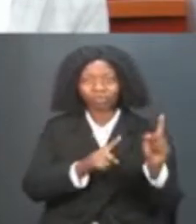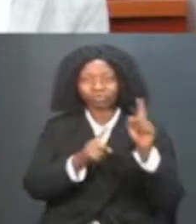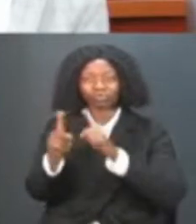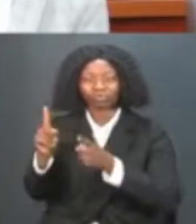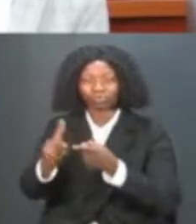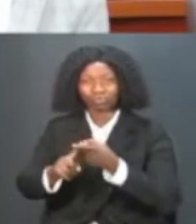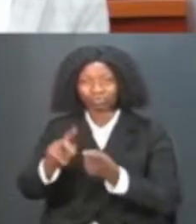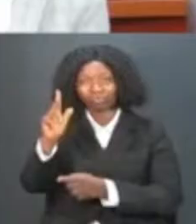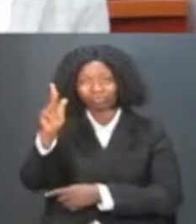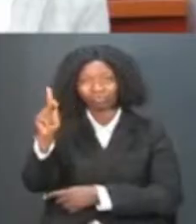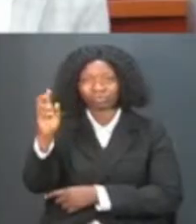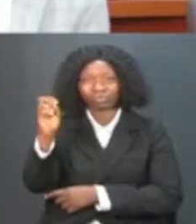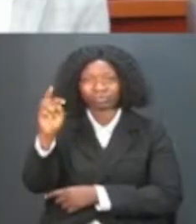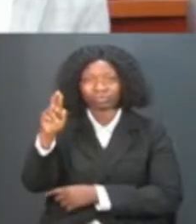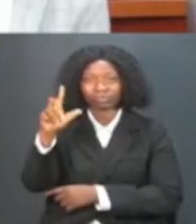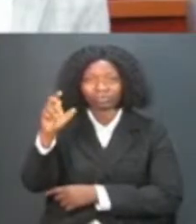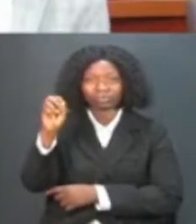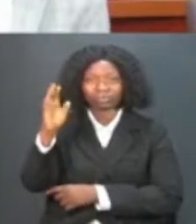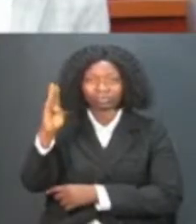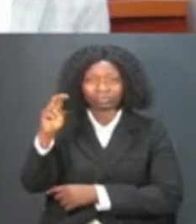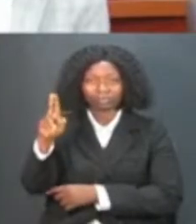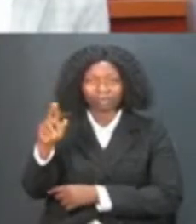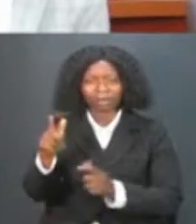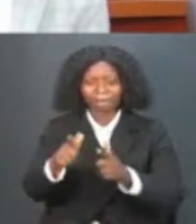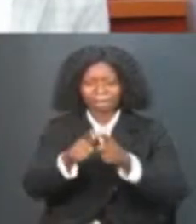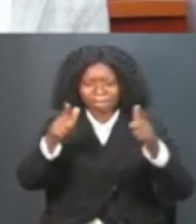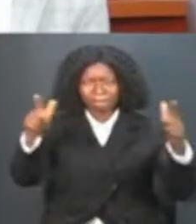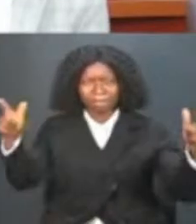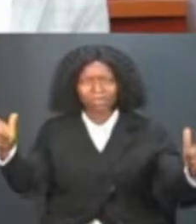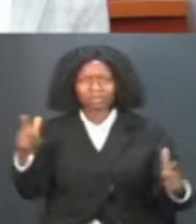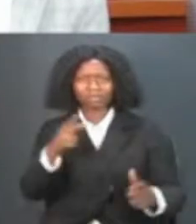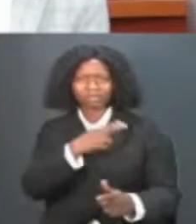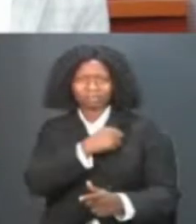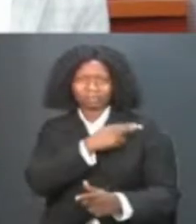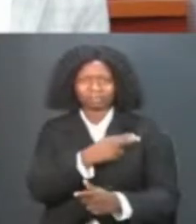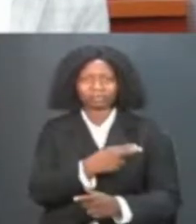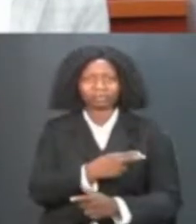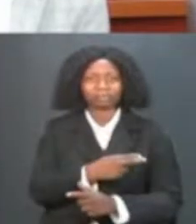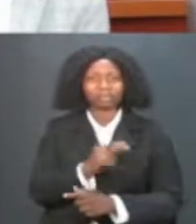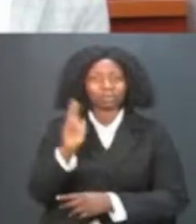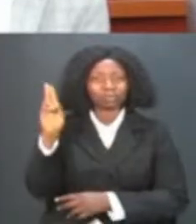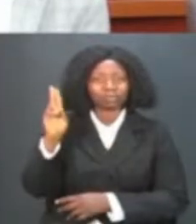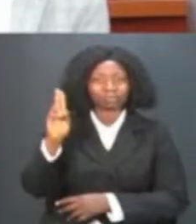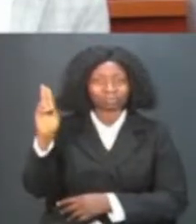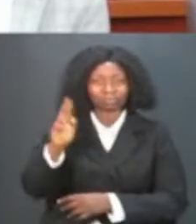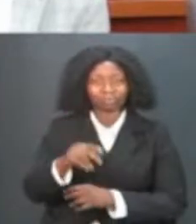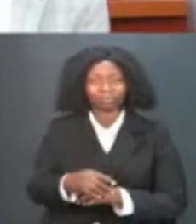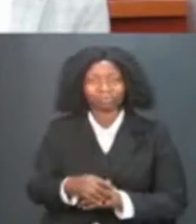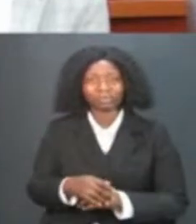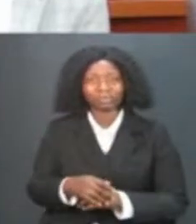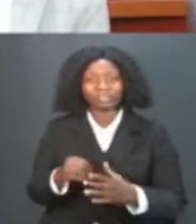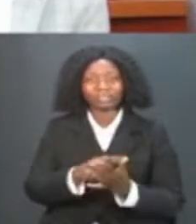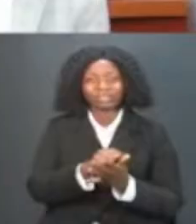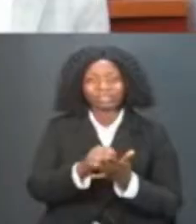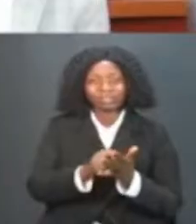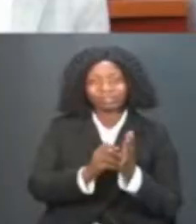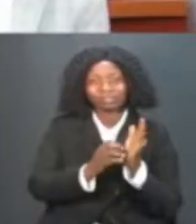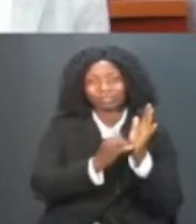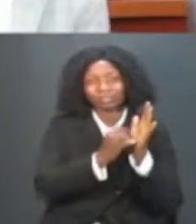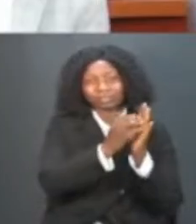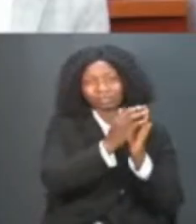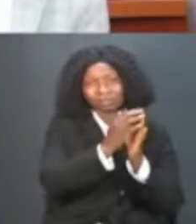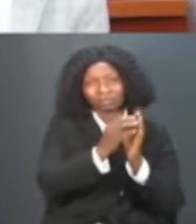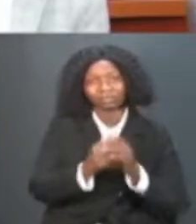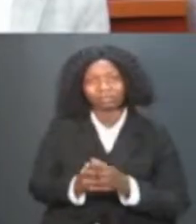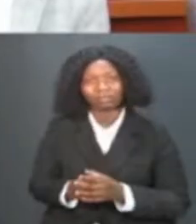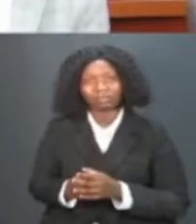Kolebu, one of the biggest health facilities that is used in treating cancer is the Urology